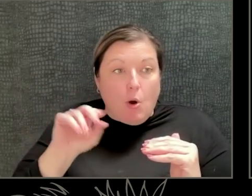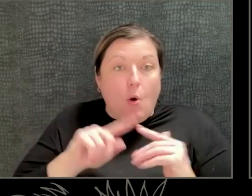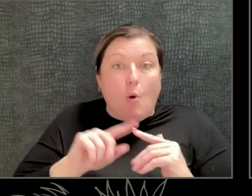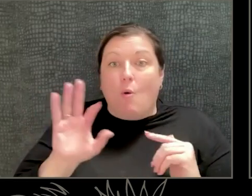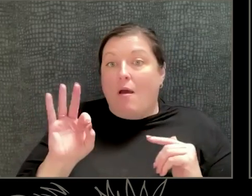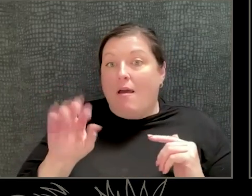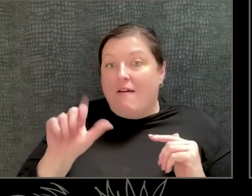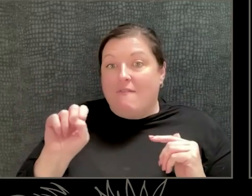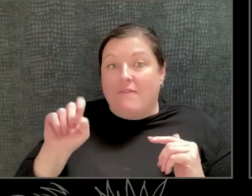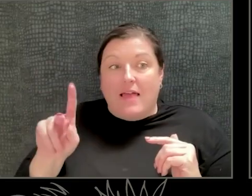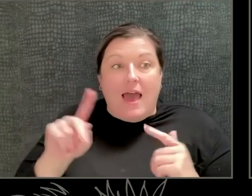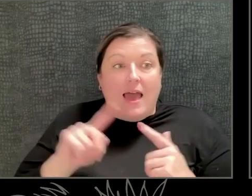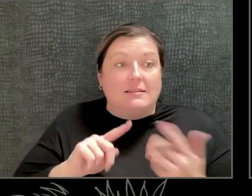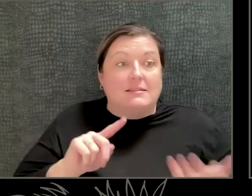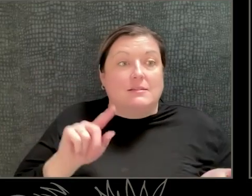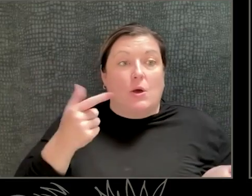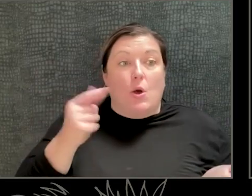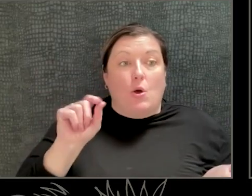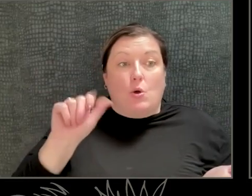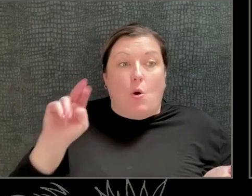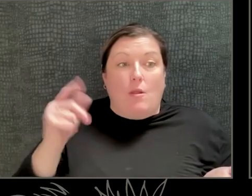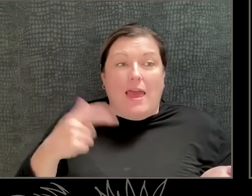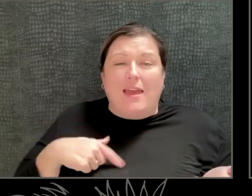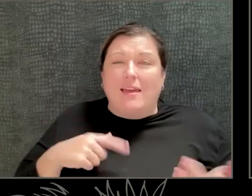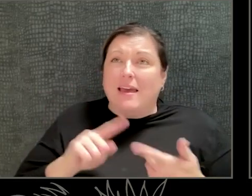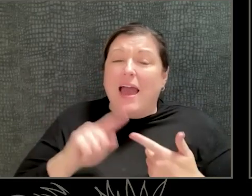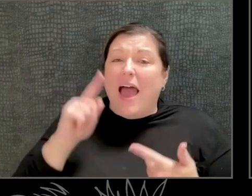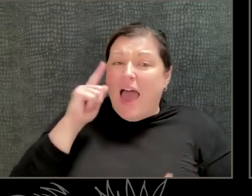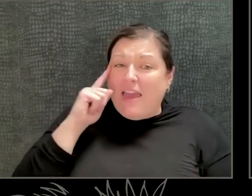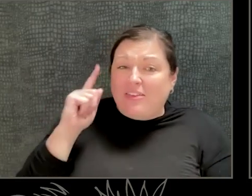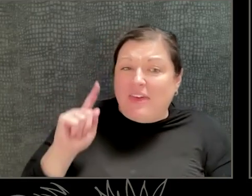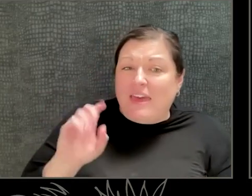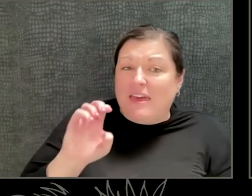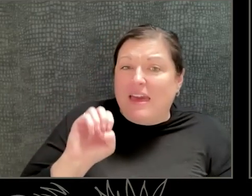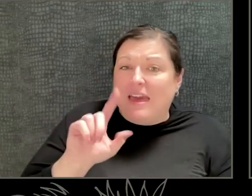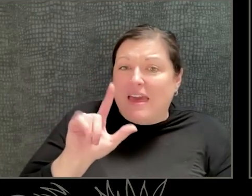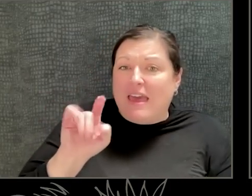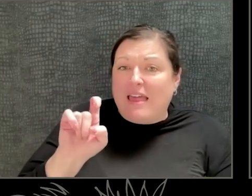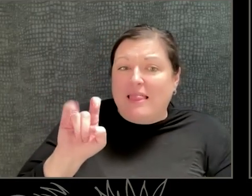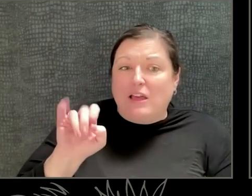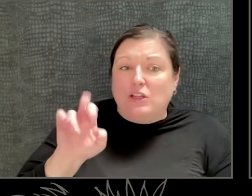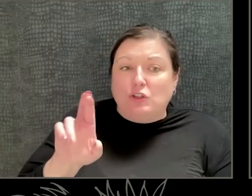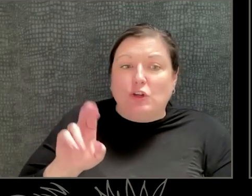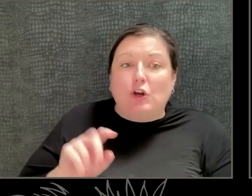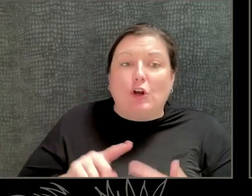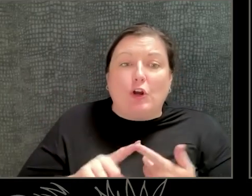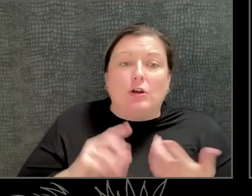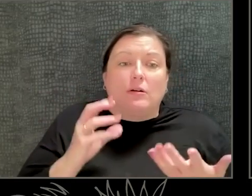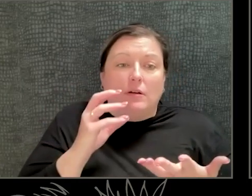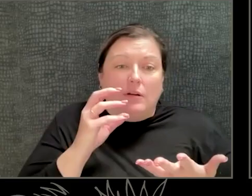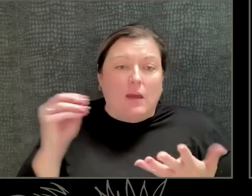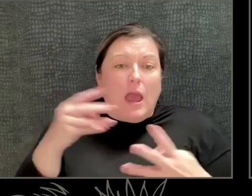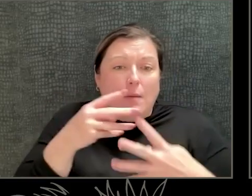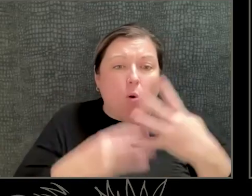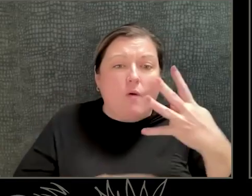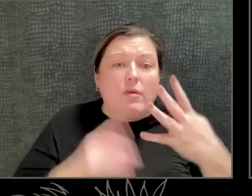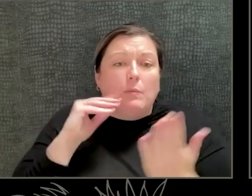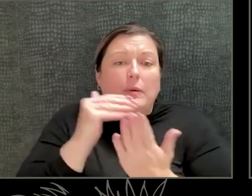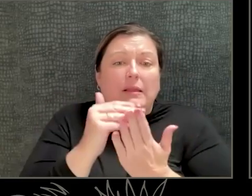I think Elixir and more of them, so the rest of them would be listed on the InertiaJS website and in the